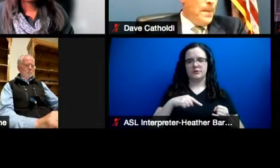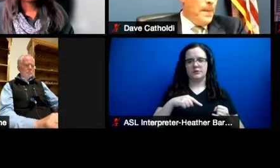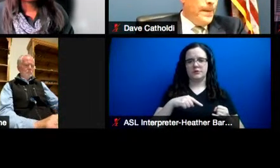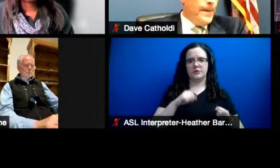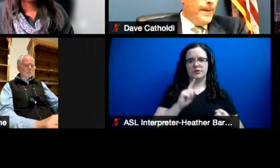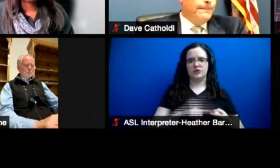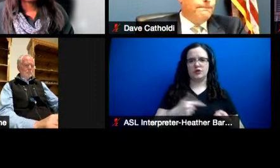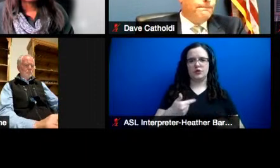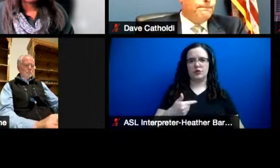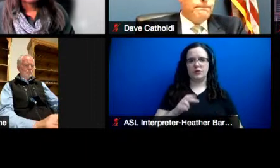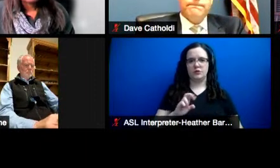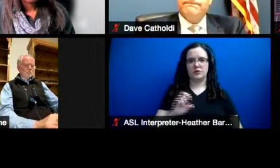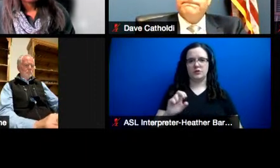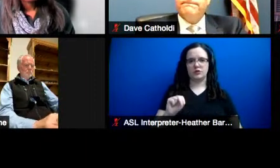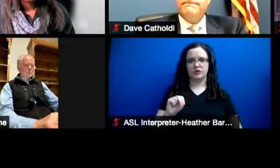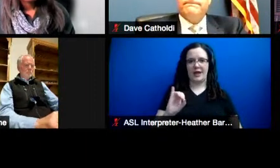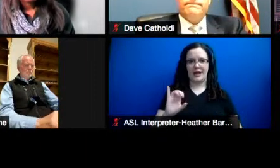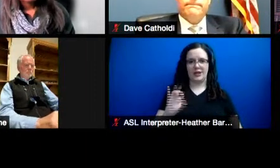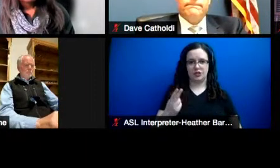Greenwich.